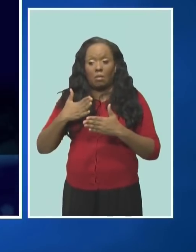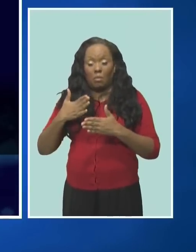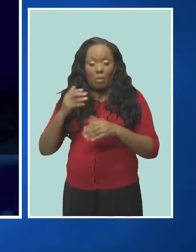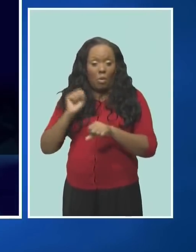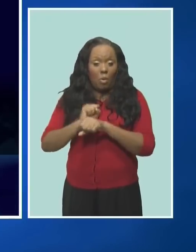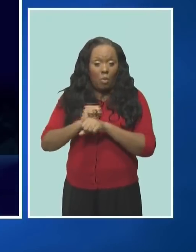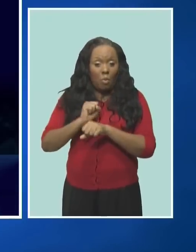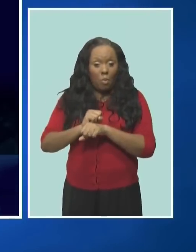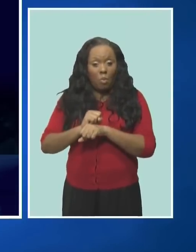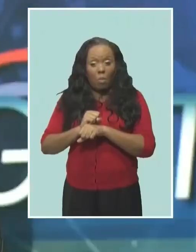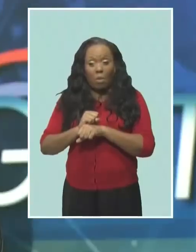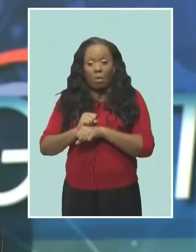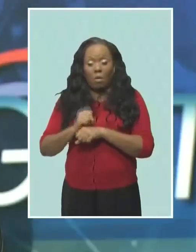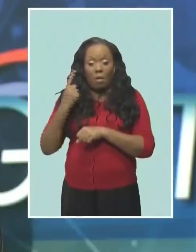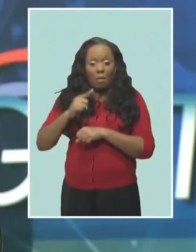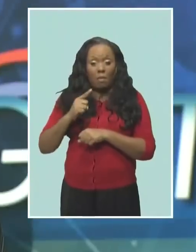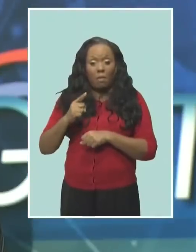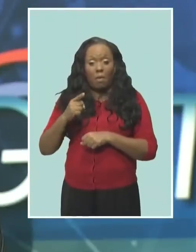national development.